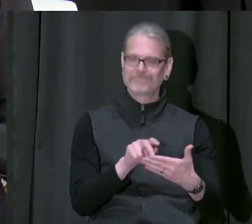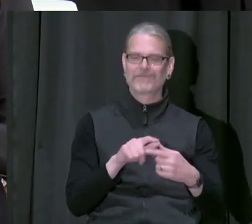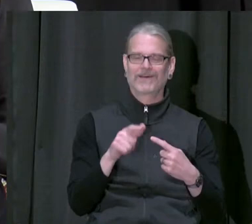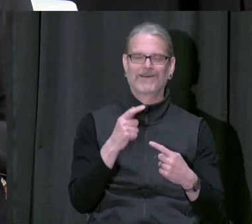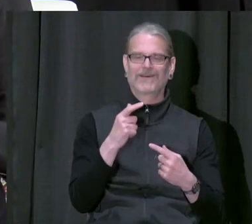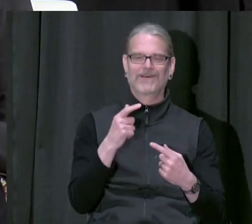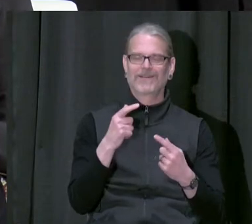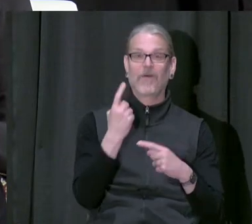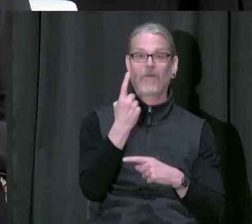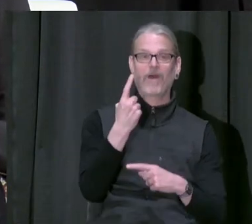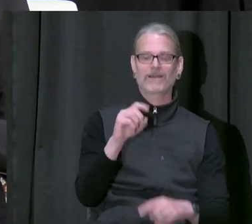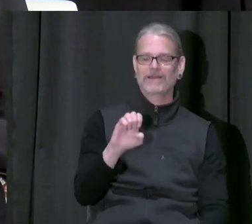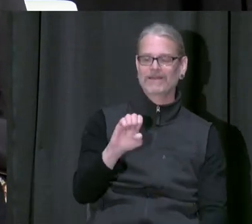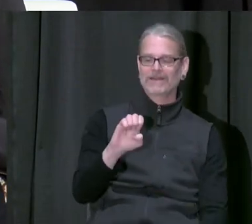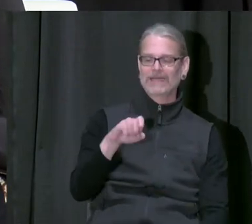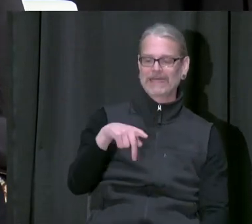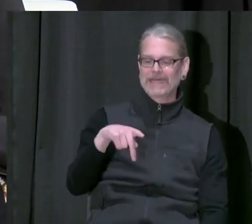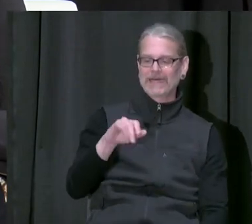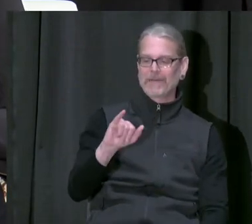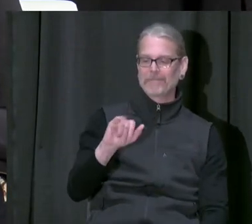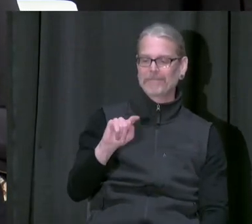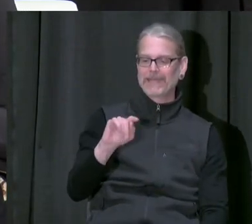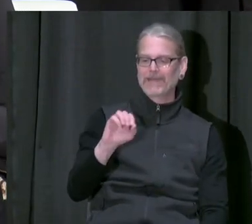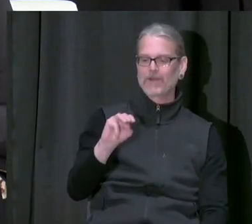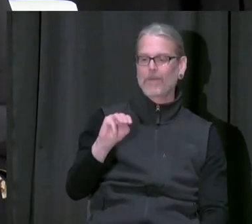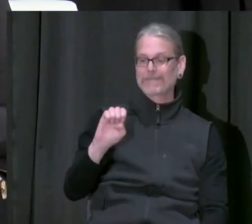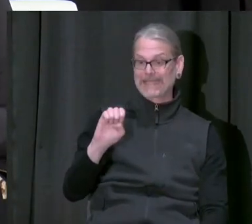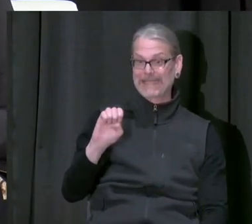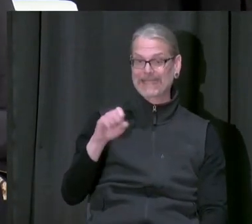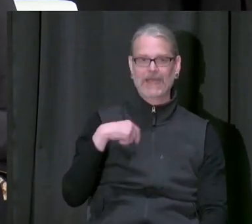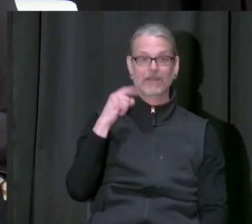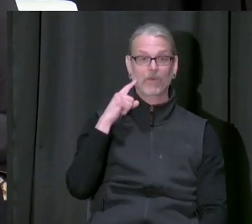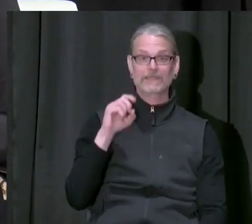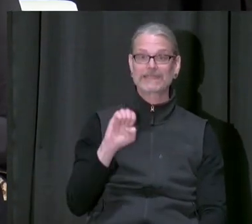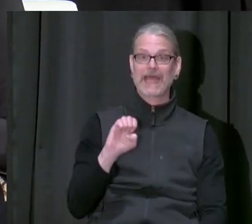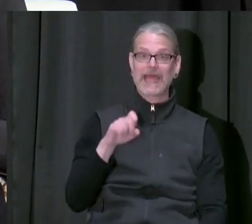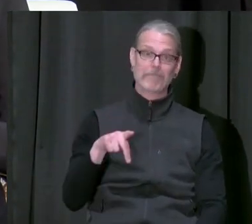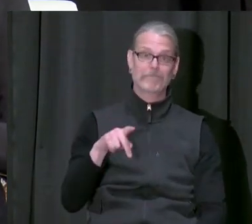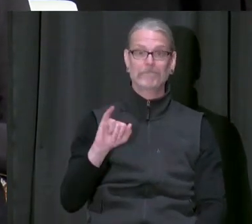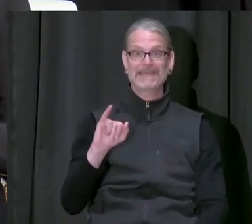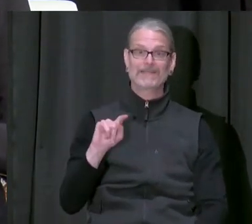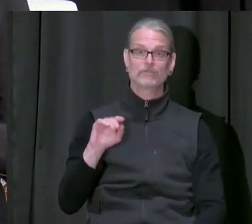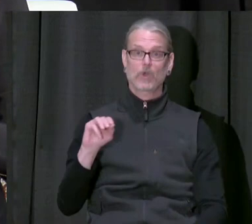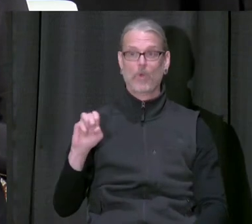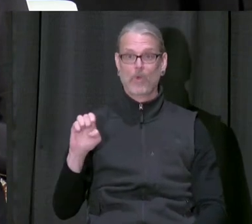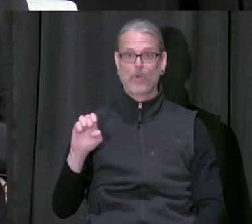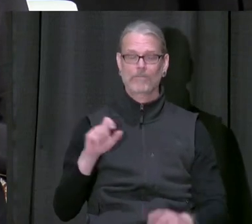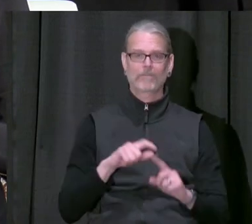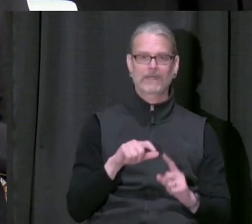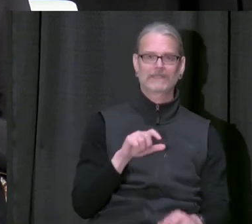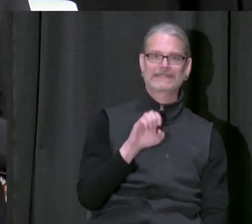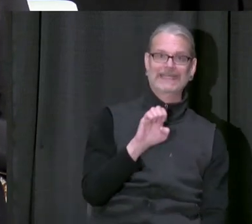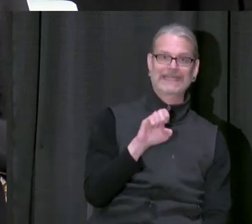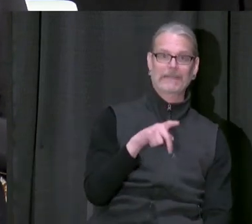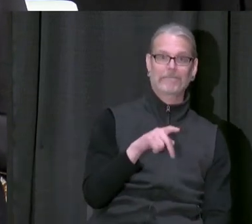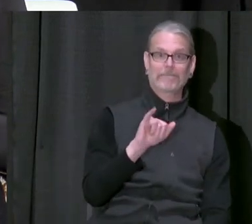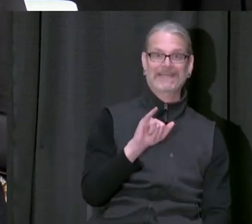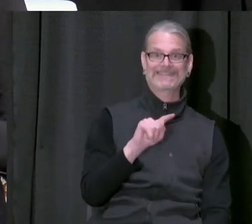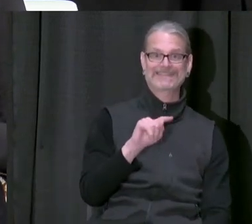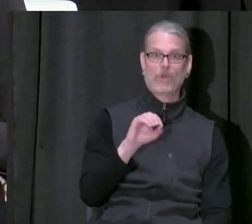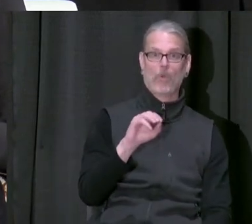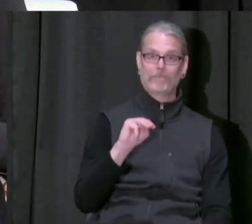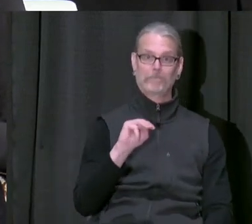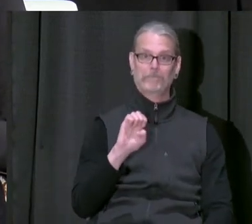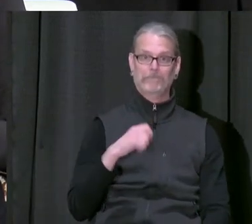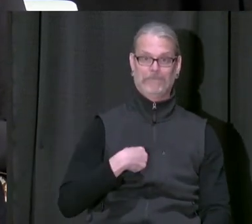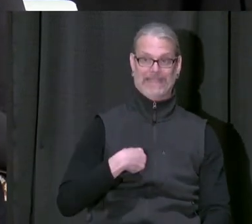was the word epitome, which I used to think was pronounced epitome, and for the longest time. But you know, once you use a feature like dictionary audio and you